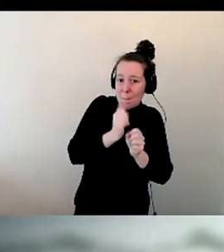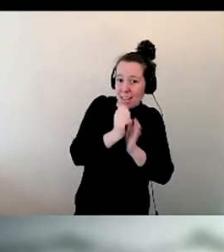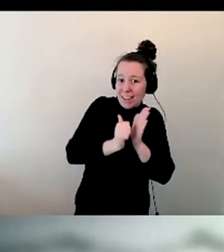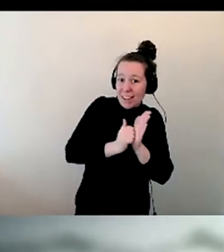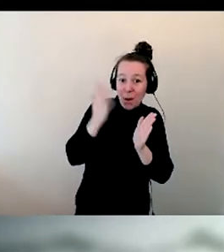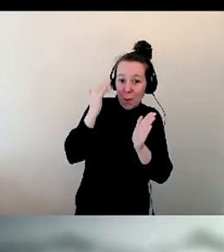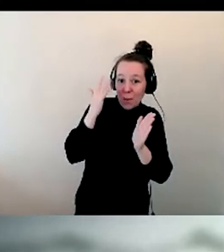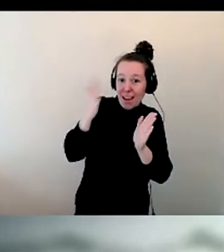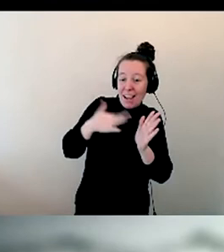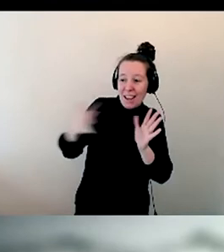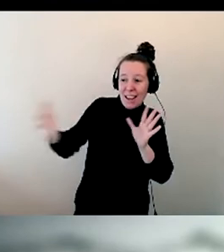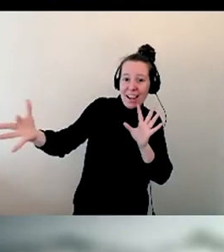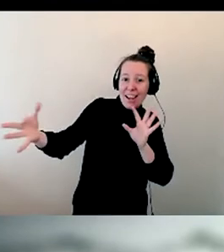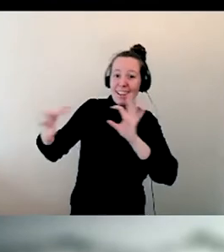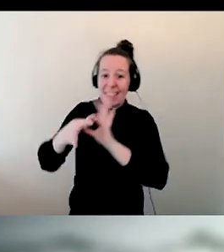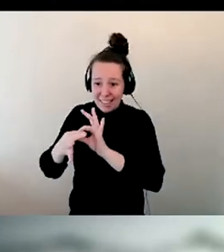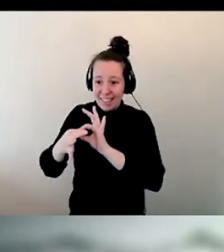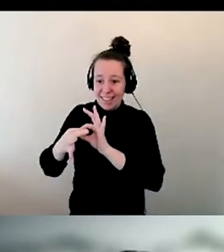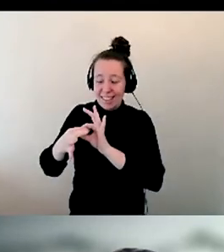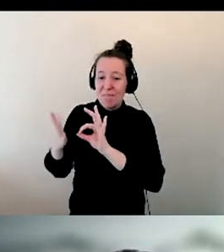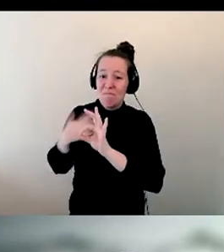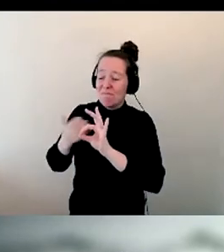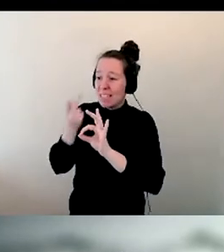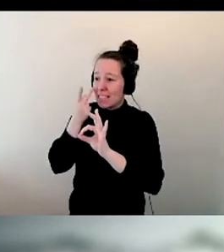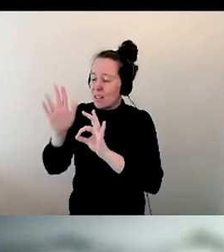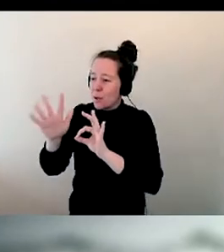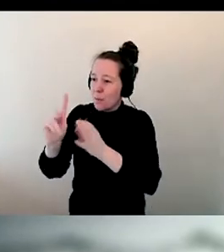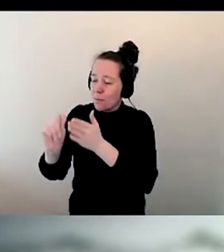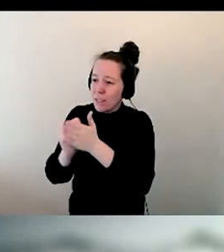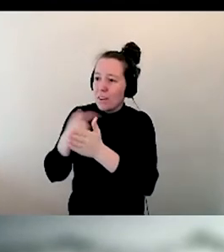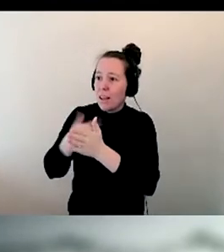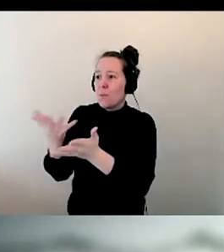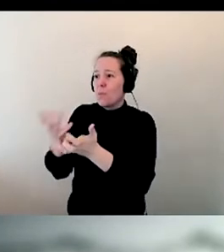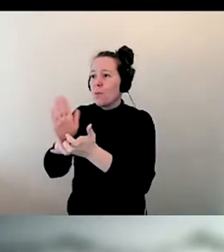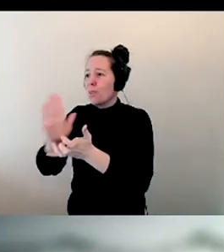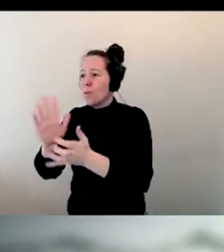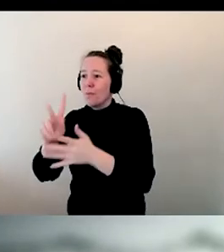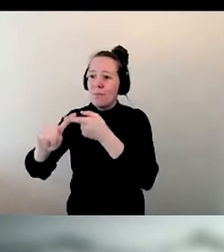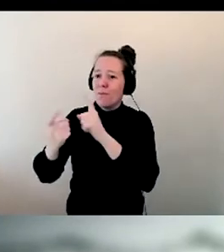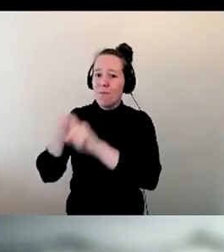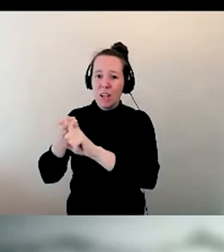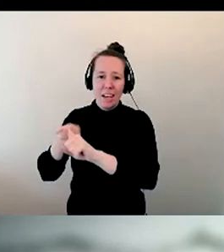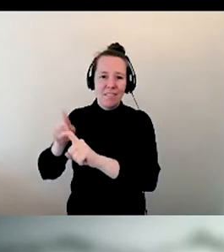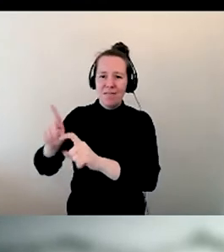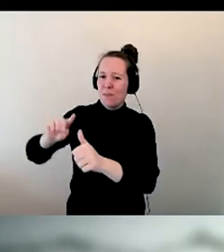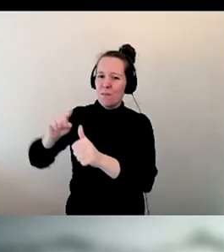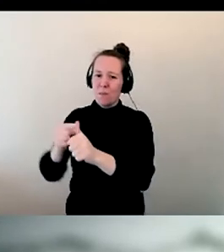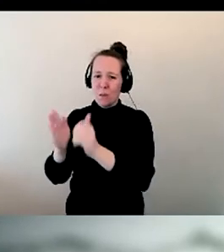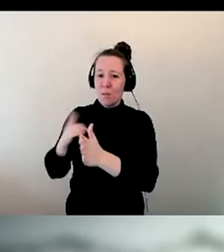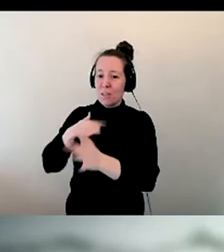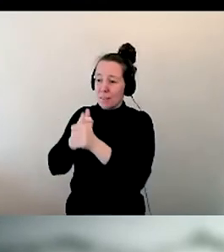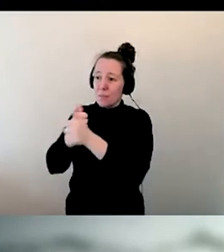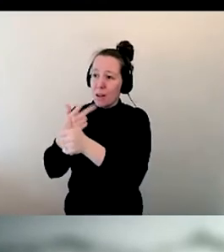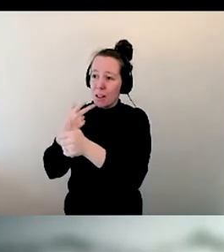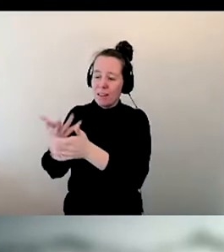videos saved on my personal account. And when I created my account, like, she was one of the first people I followed. It's because I